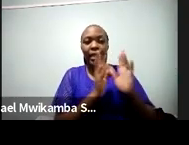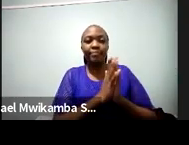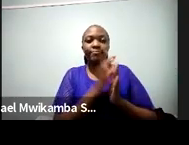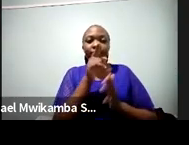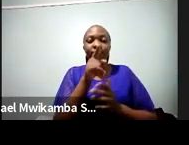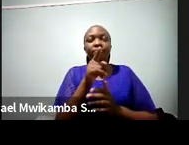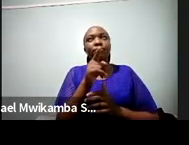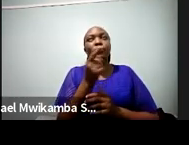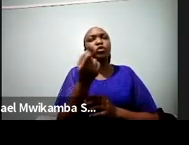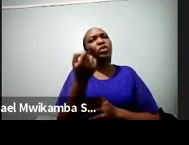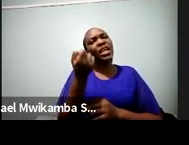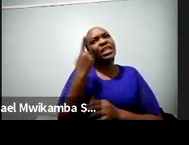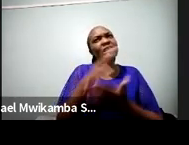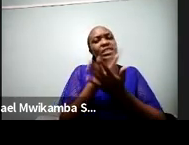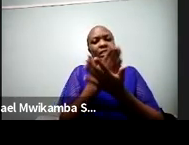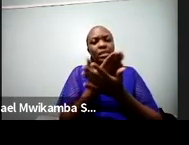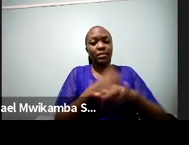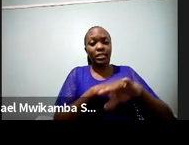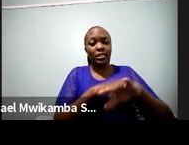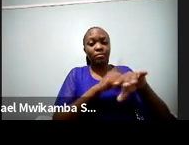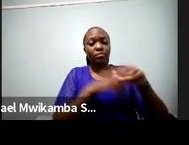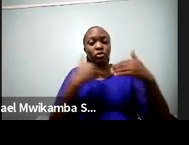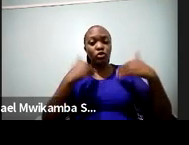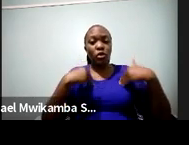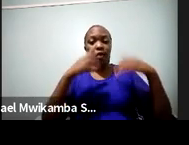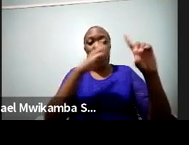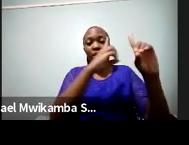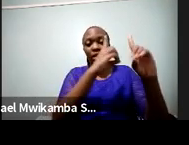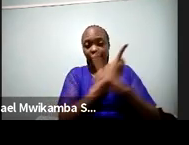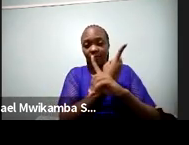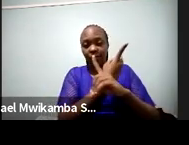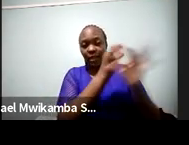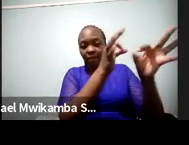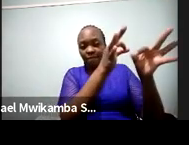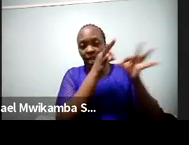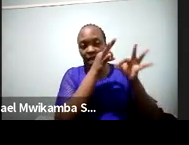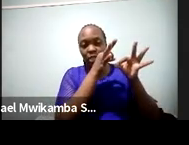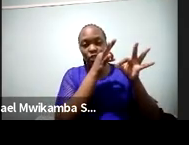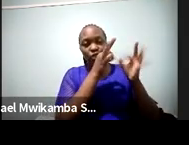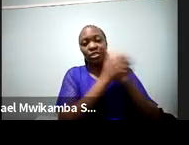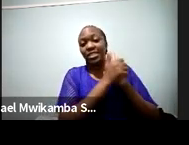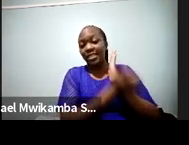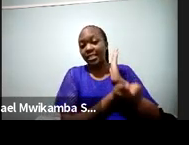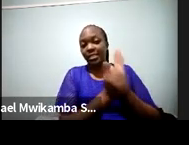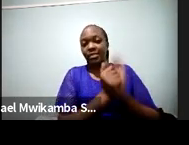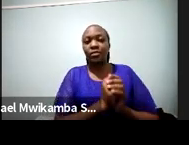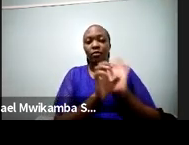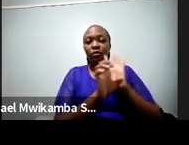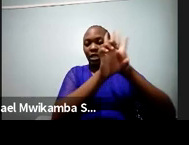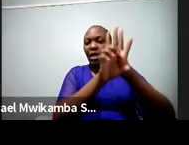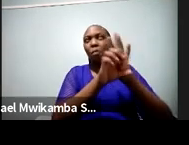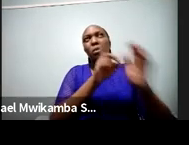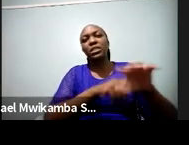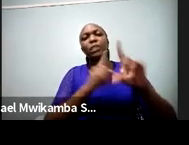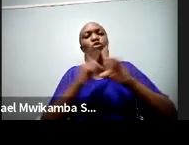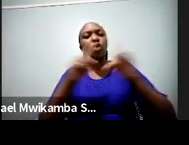financial skills that you require as a person to manage a number of things. When it comes to investments, we have investment models.